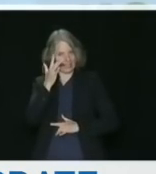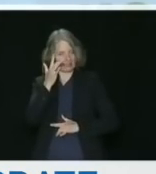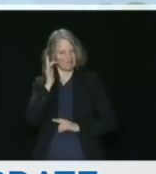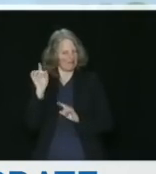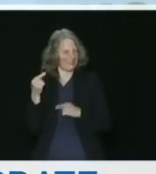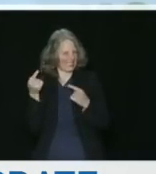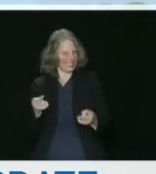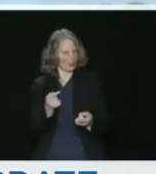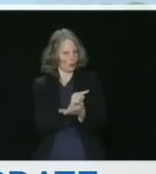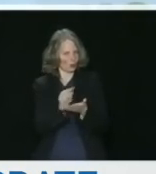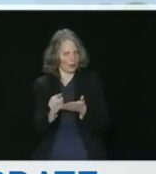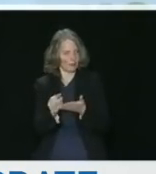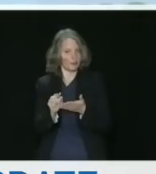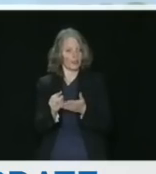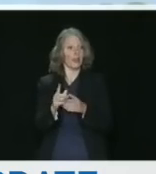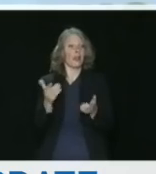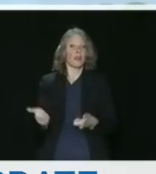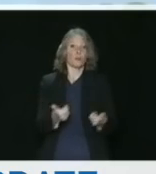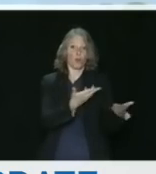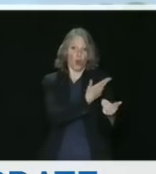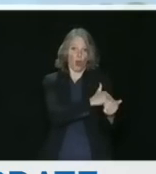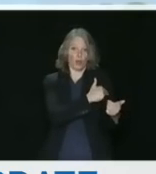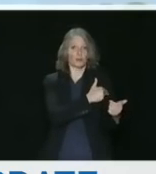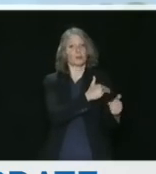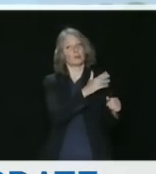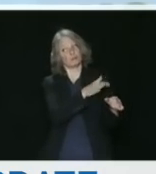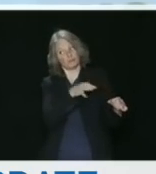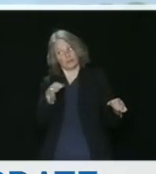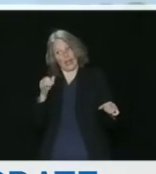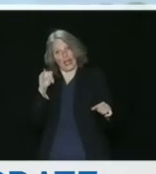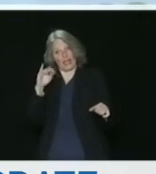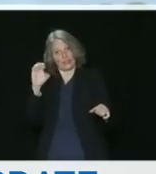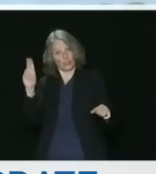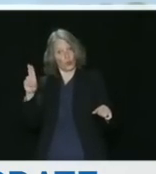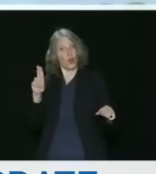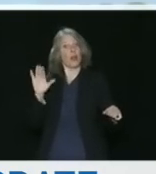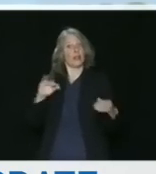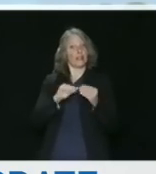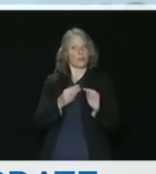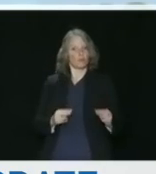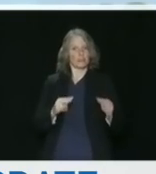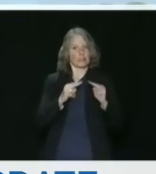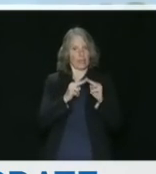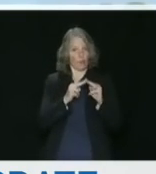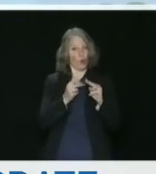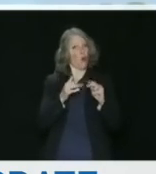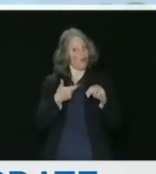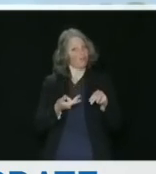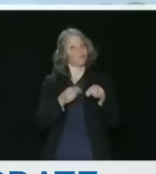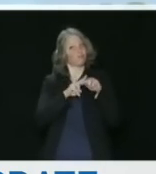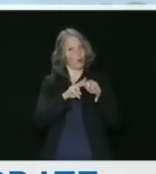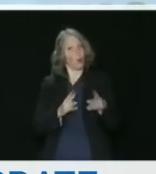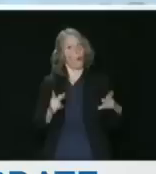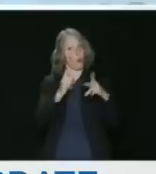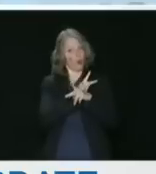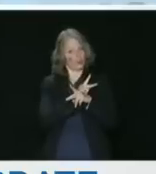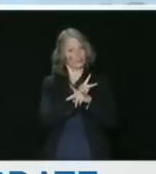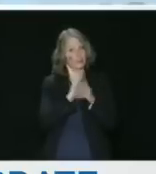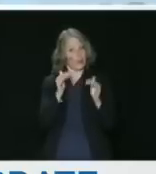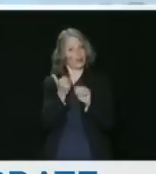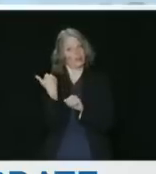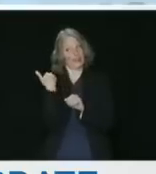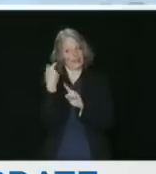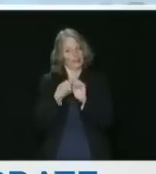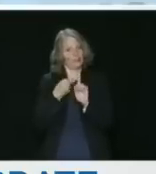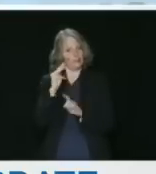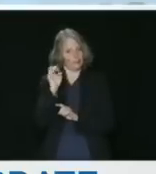Likewise, the average number of people in our hospitals and ICUs each day has doubled or more since late March. Over the past week,